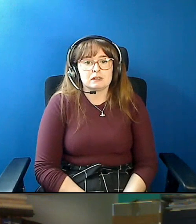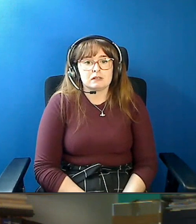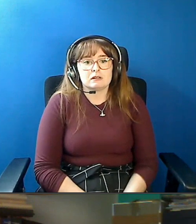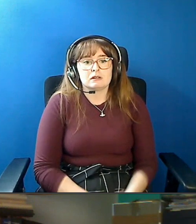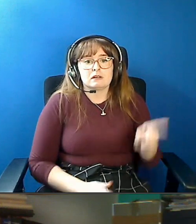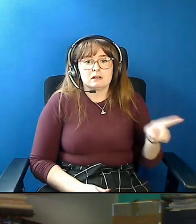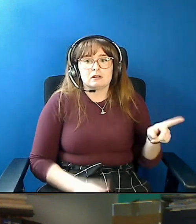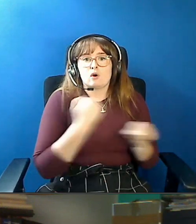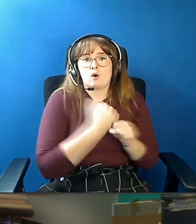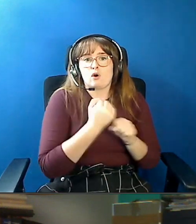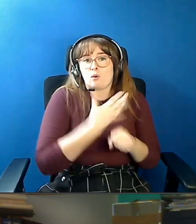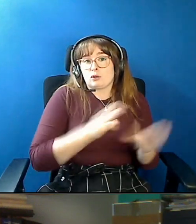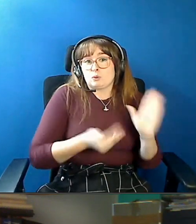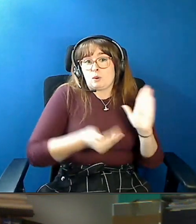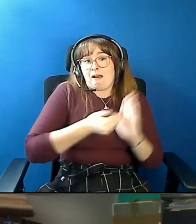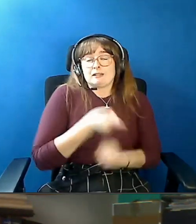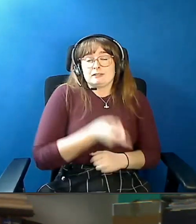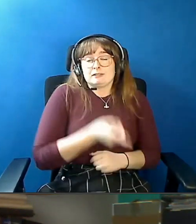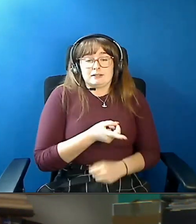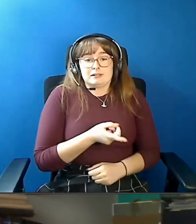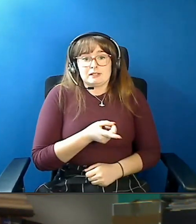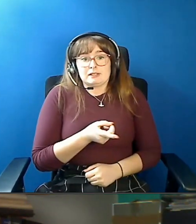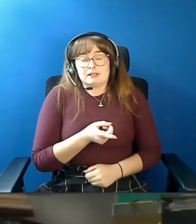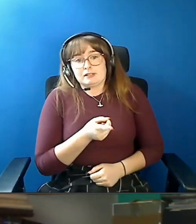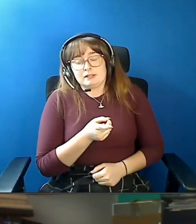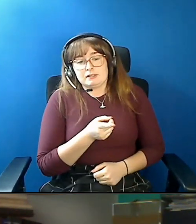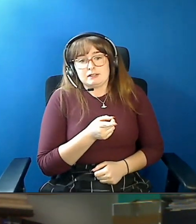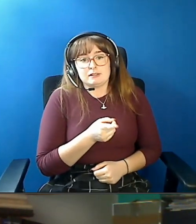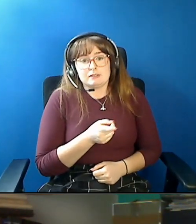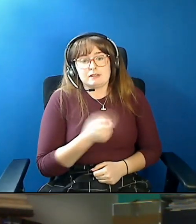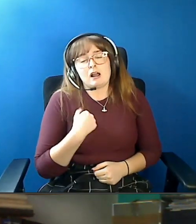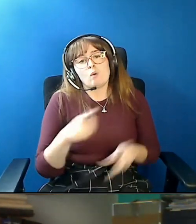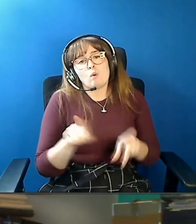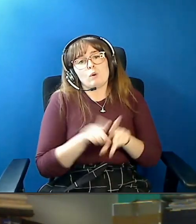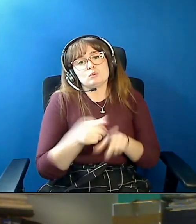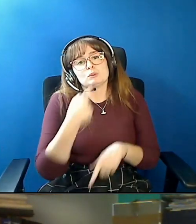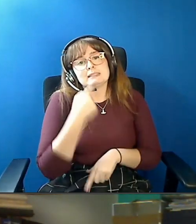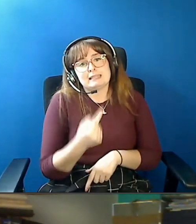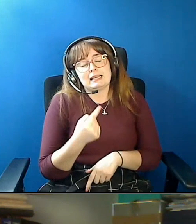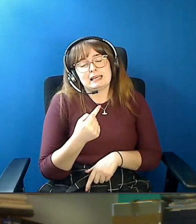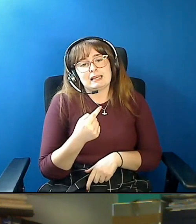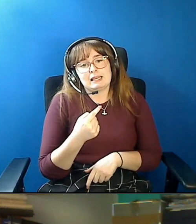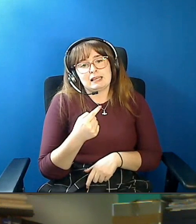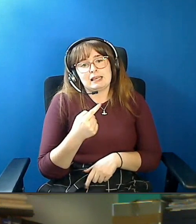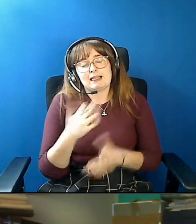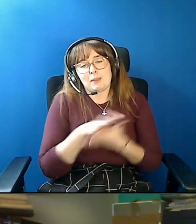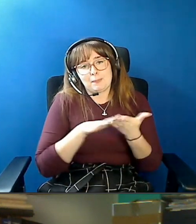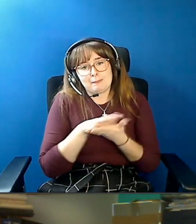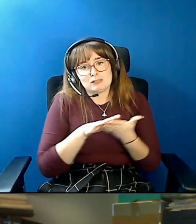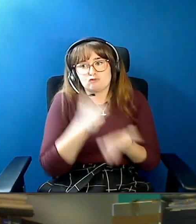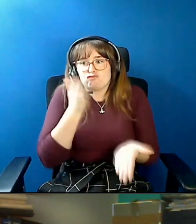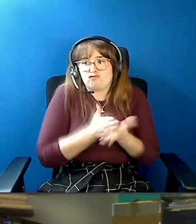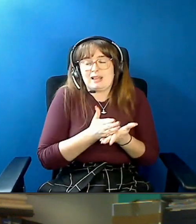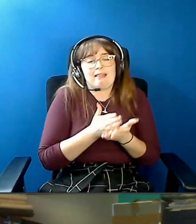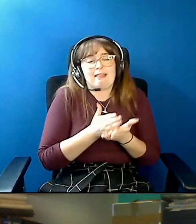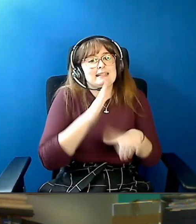Just to add to that one, I would also say it allows real-time data